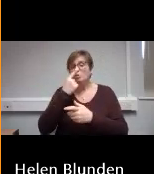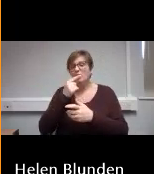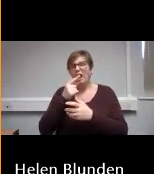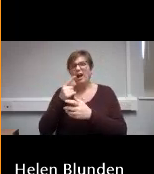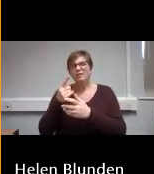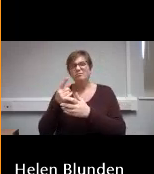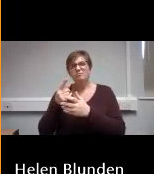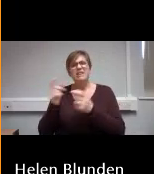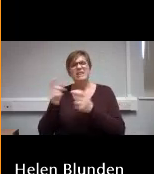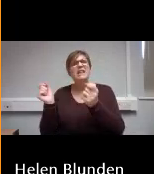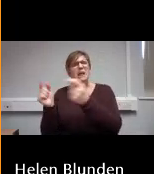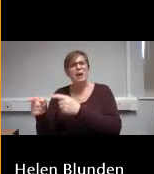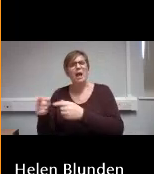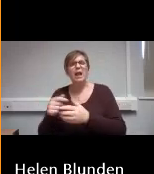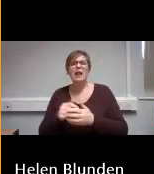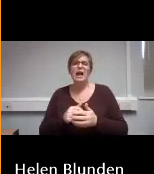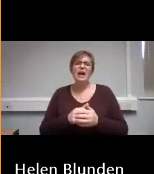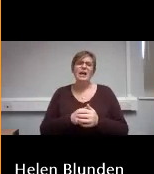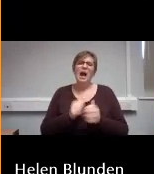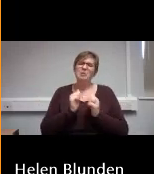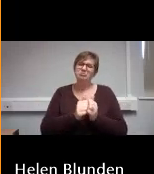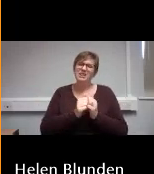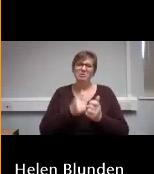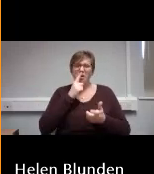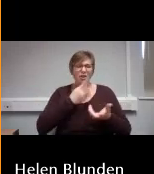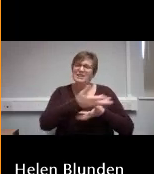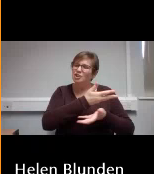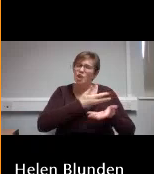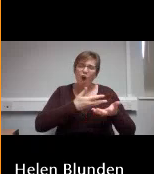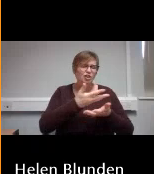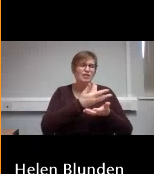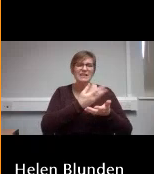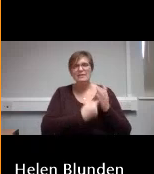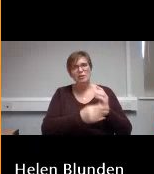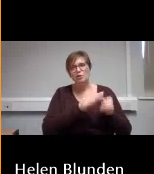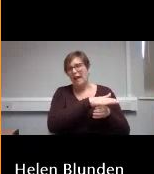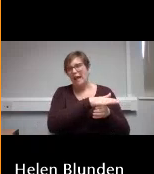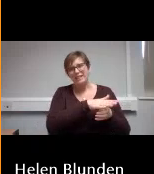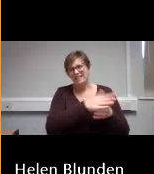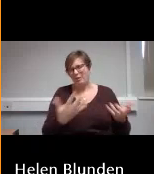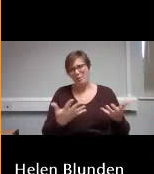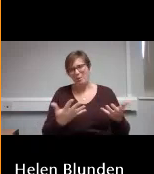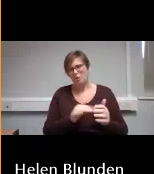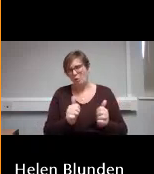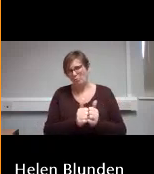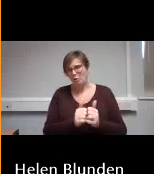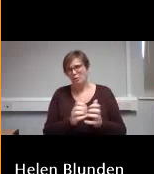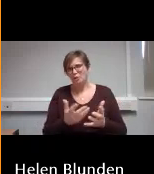into. I appreciate sharing individual cases on the call, might not be right now.